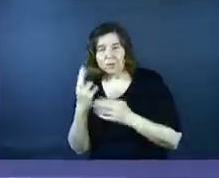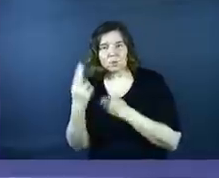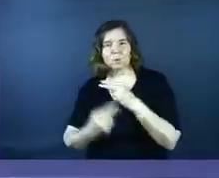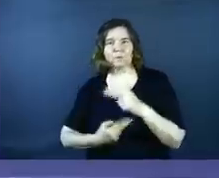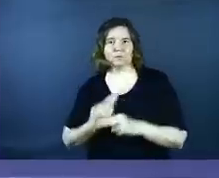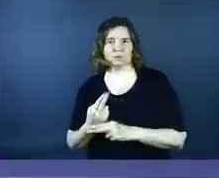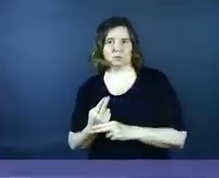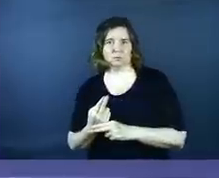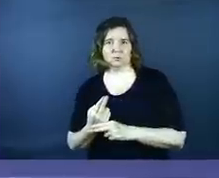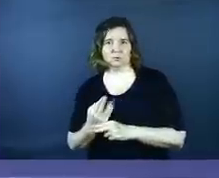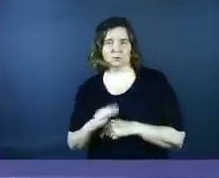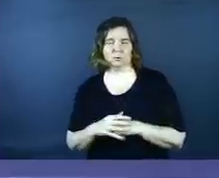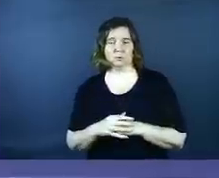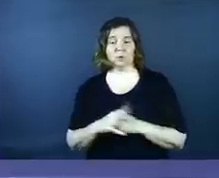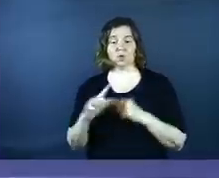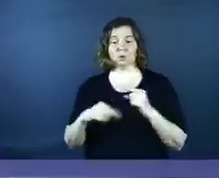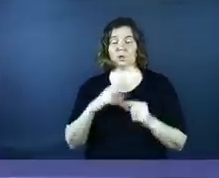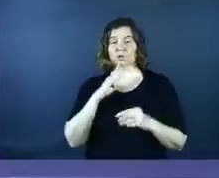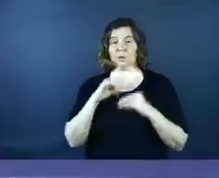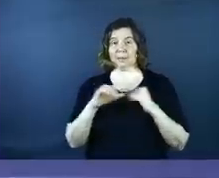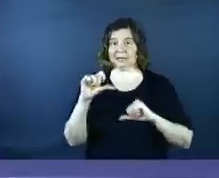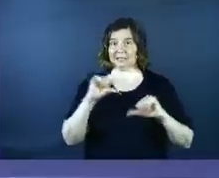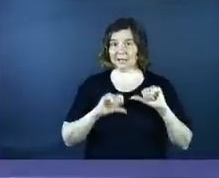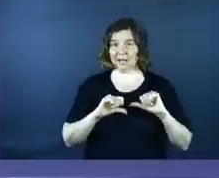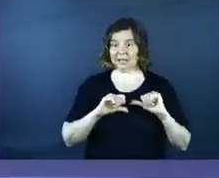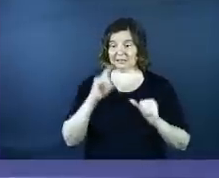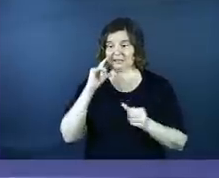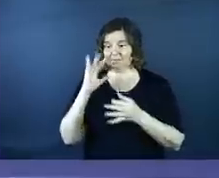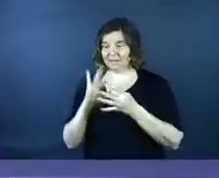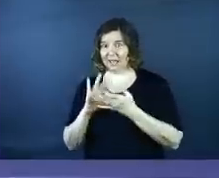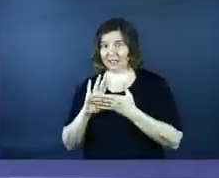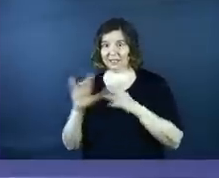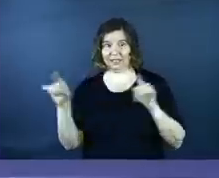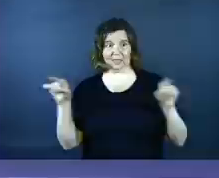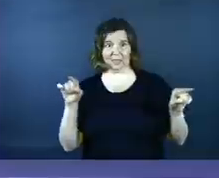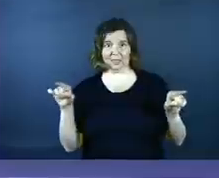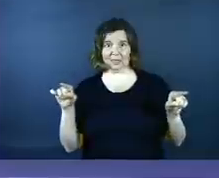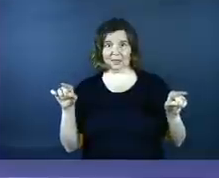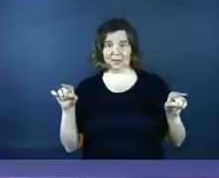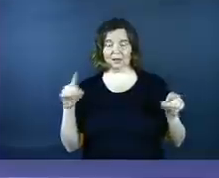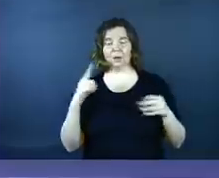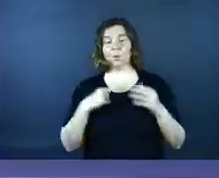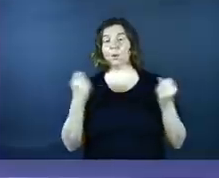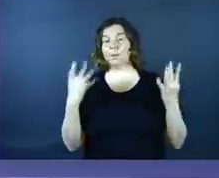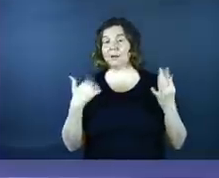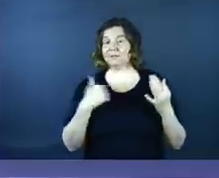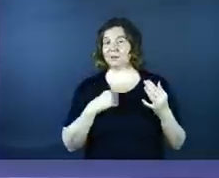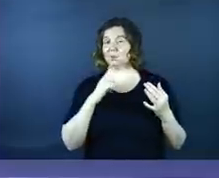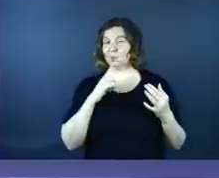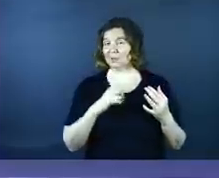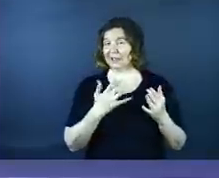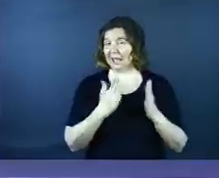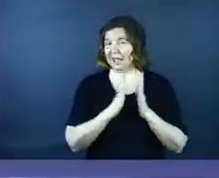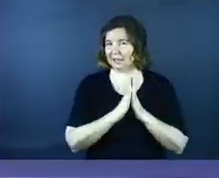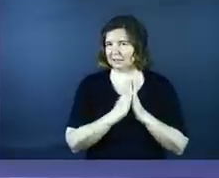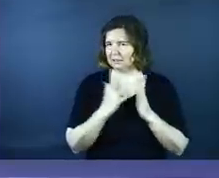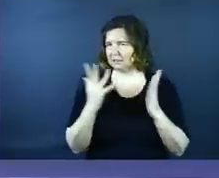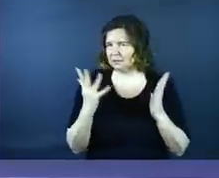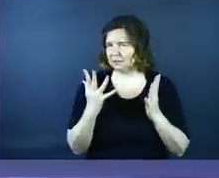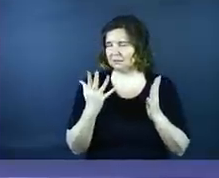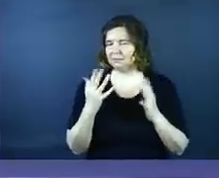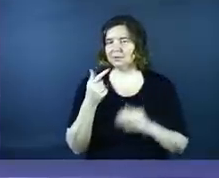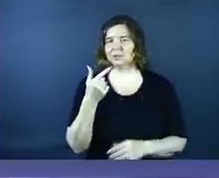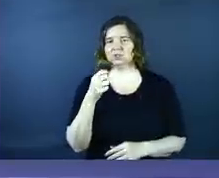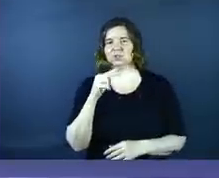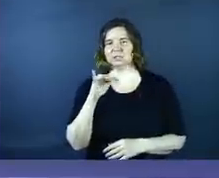universe. Whenever you talk about science and faith, what many of us are really asking about is